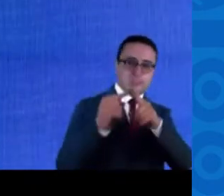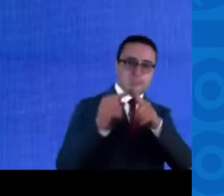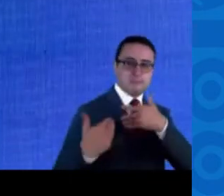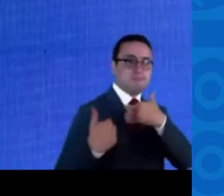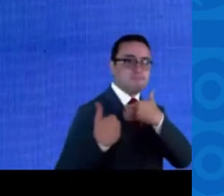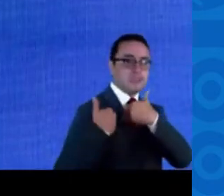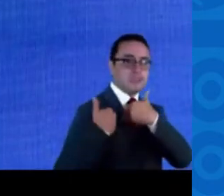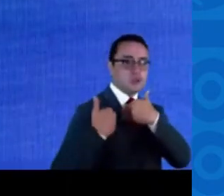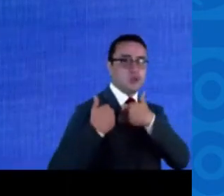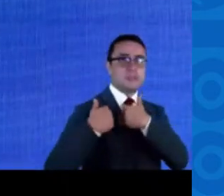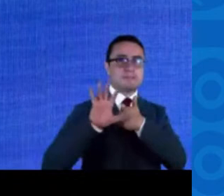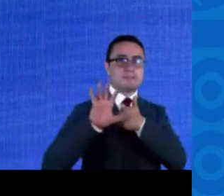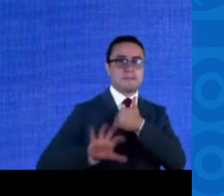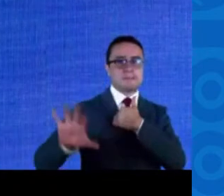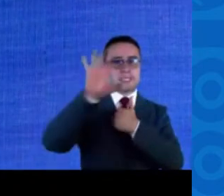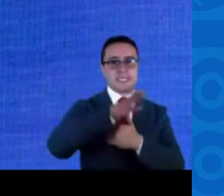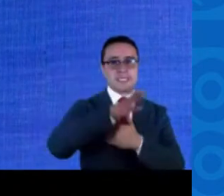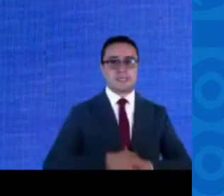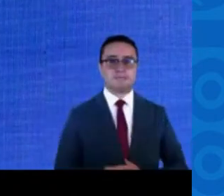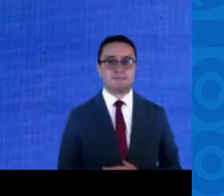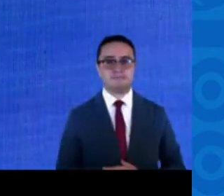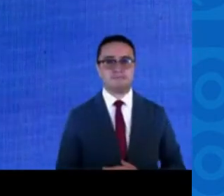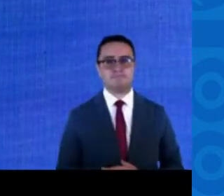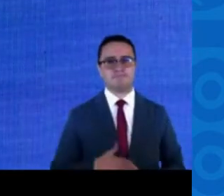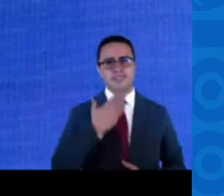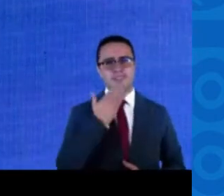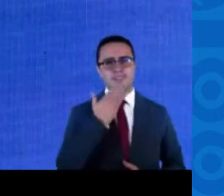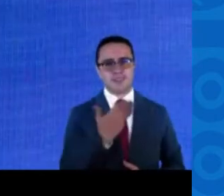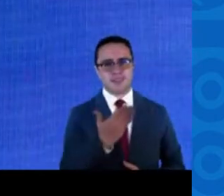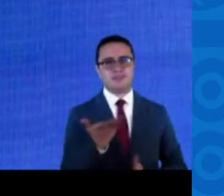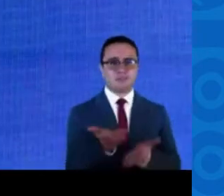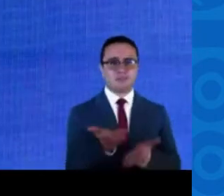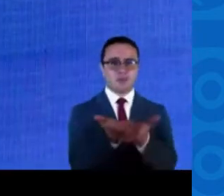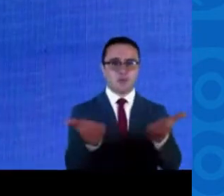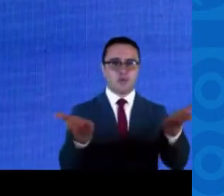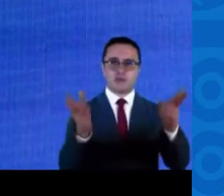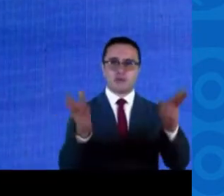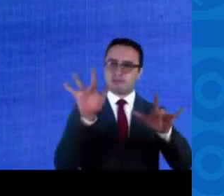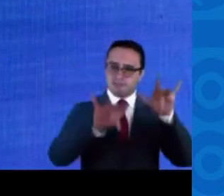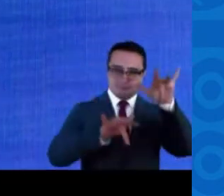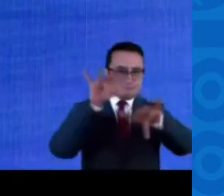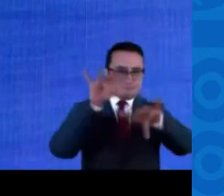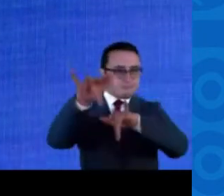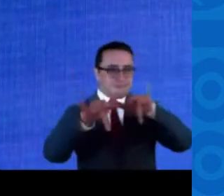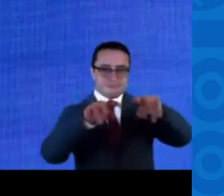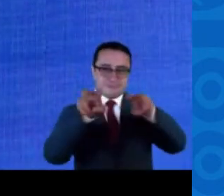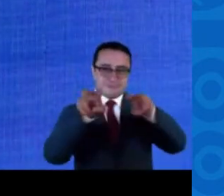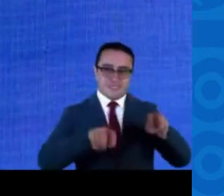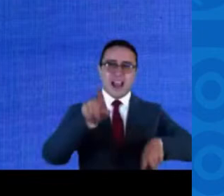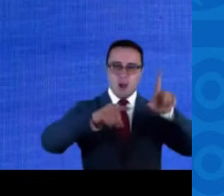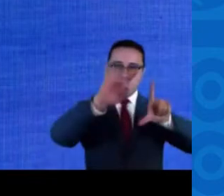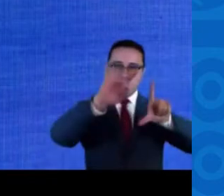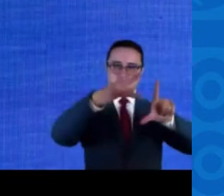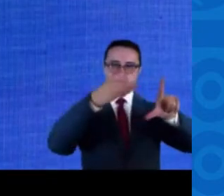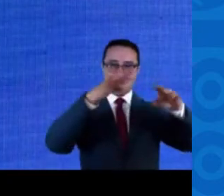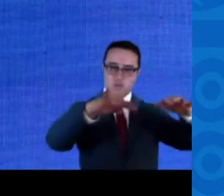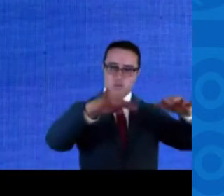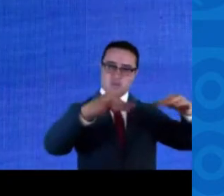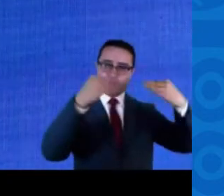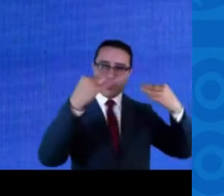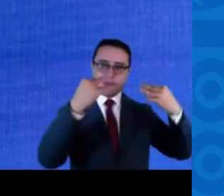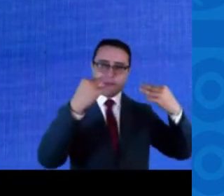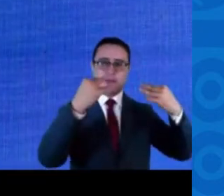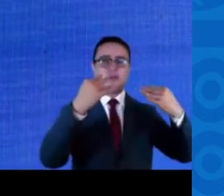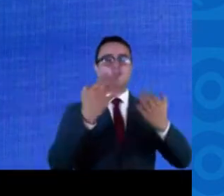difficulty in growing and due to the pandemic. Thank you again because your presence here, because those who